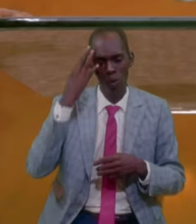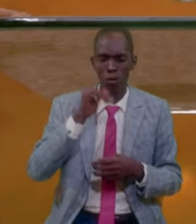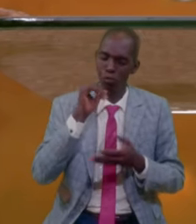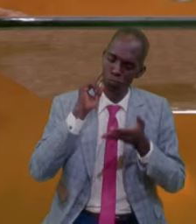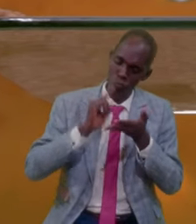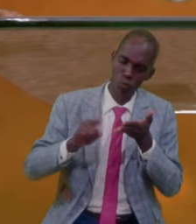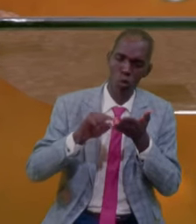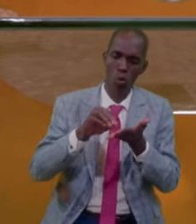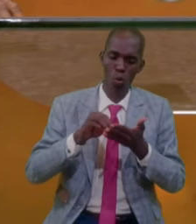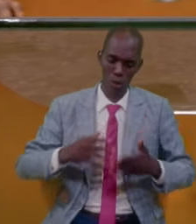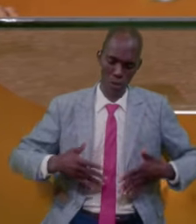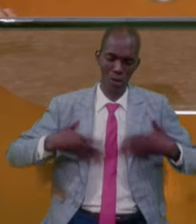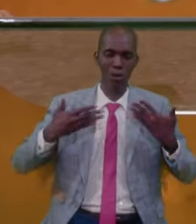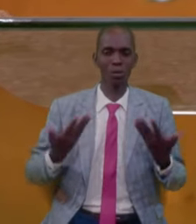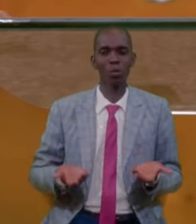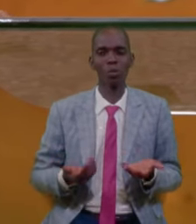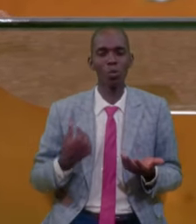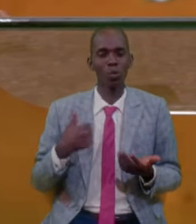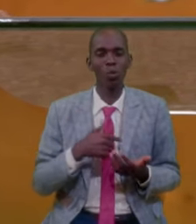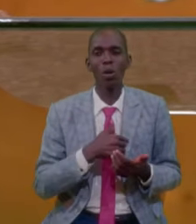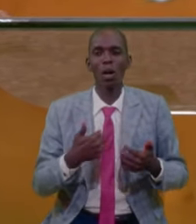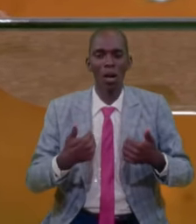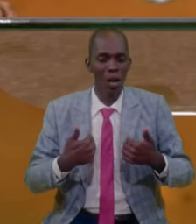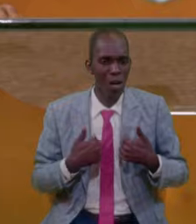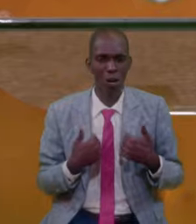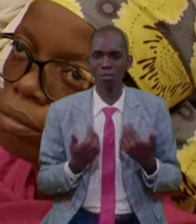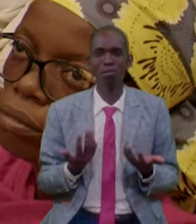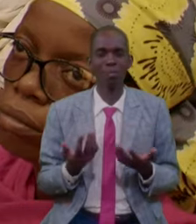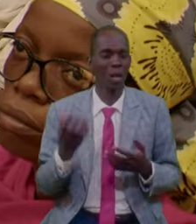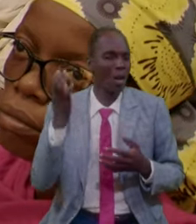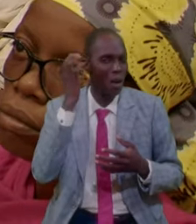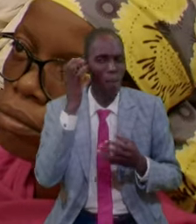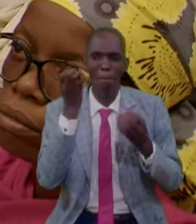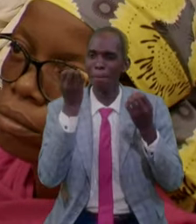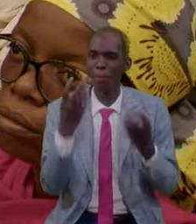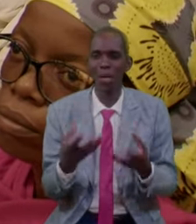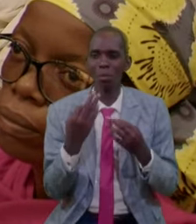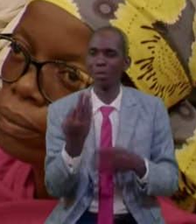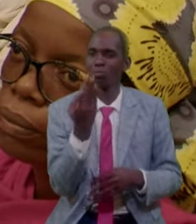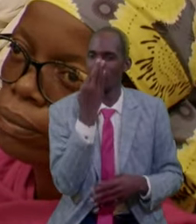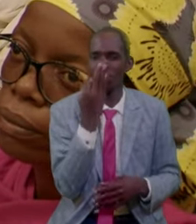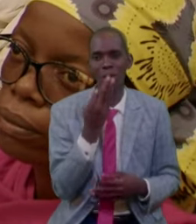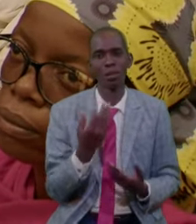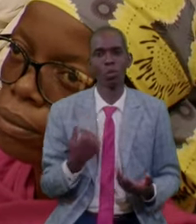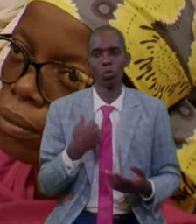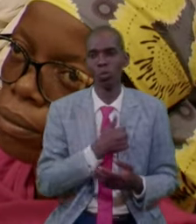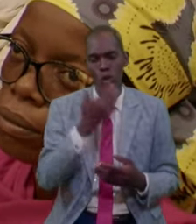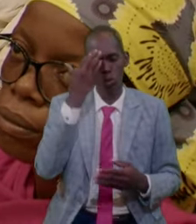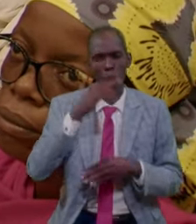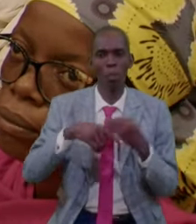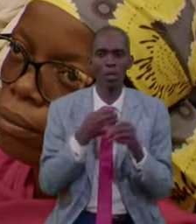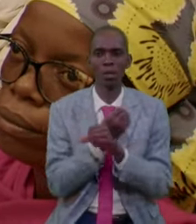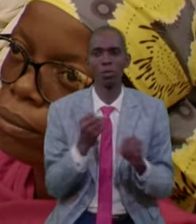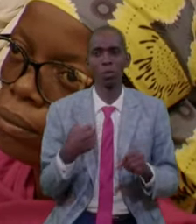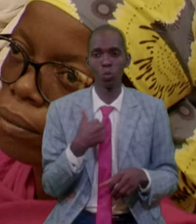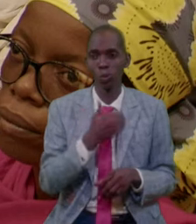life. We've heard enough. We know about salvation. And we know if any man be in Christ,